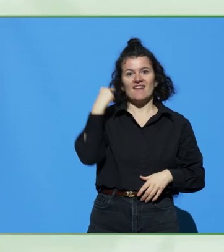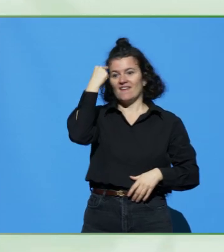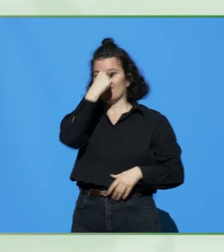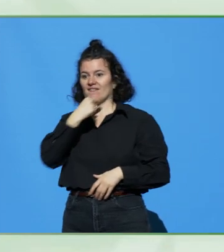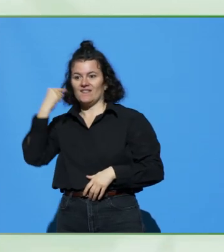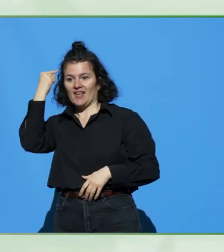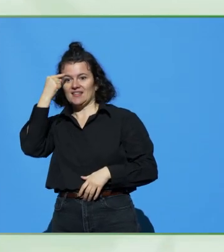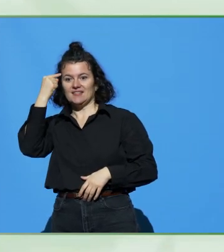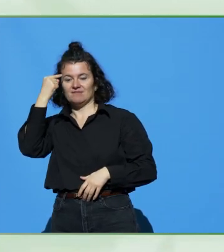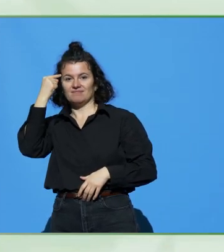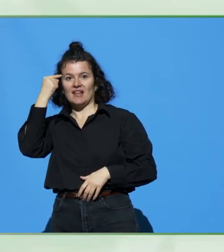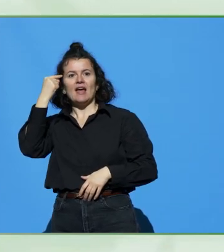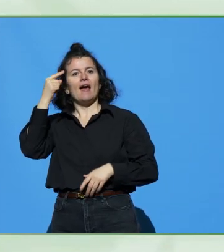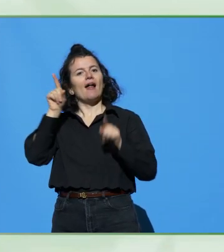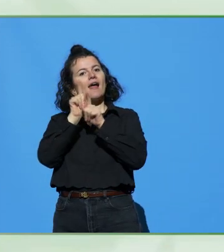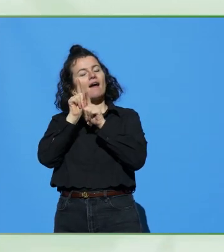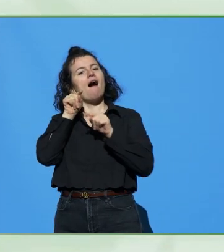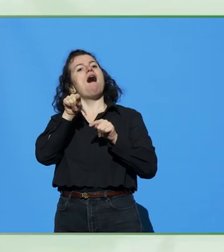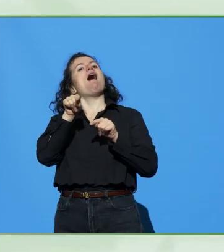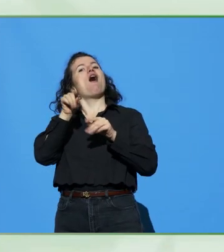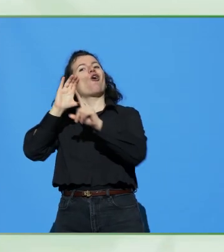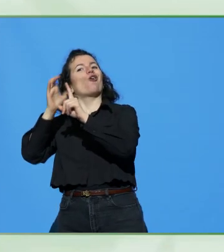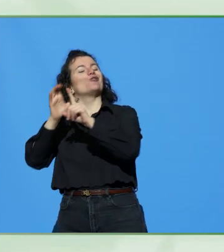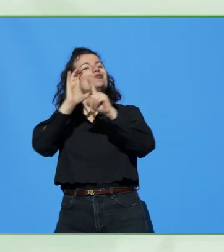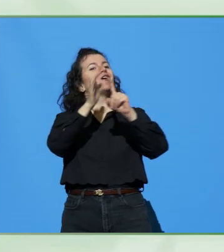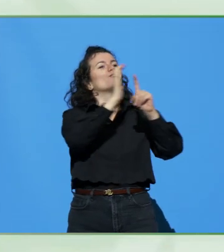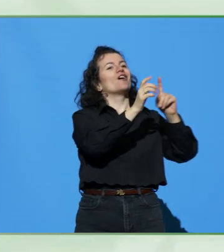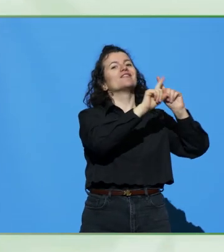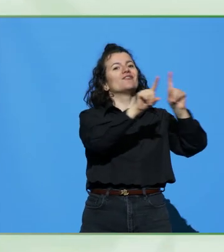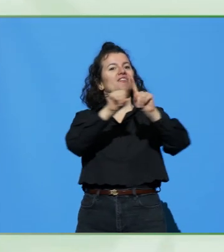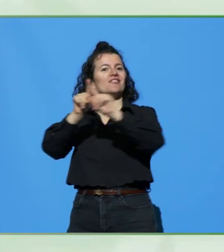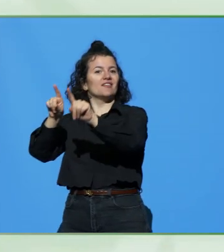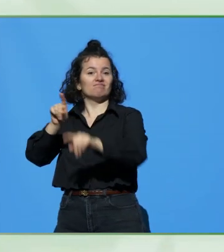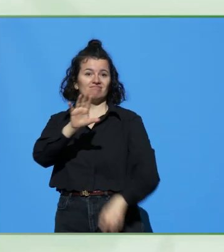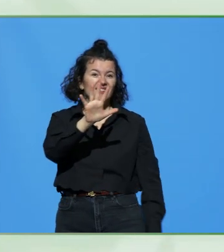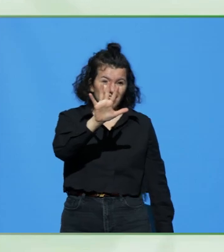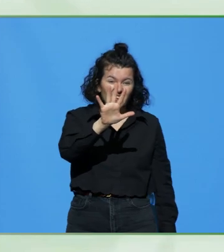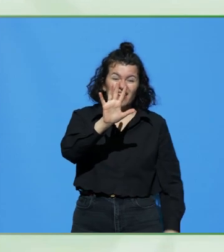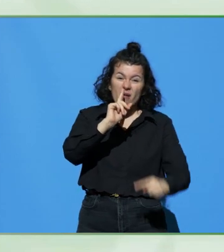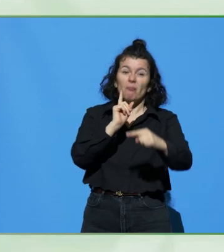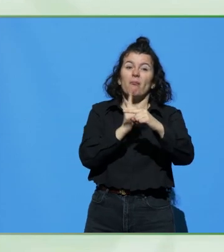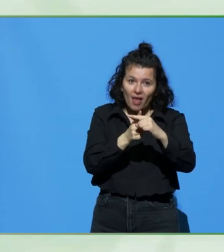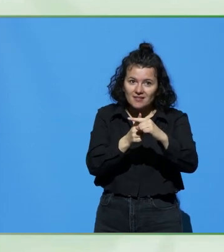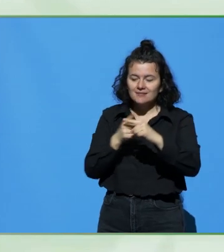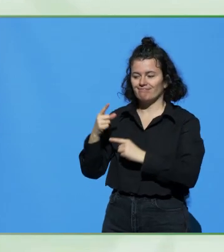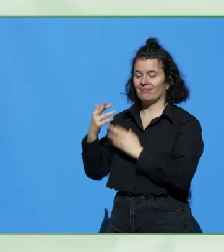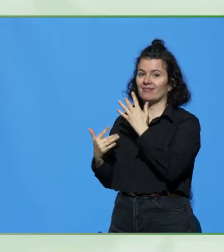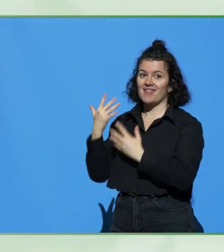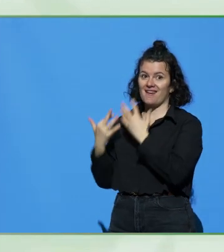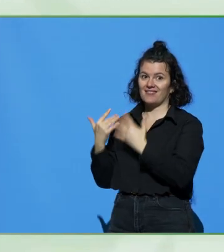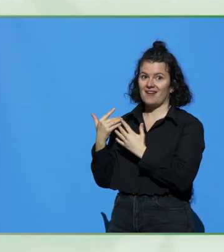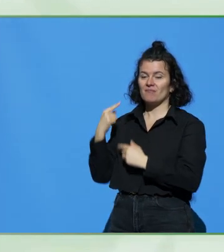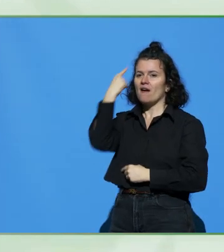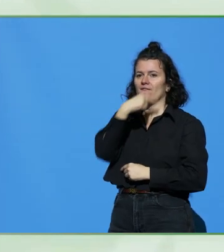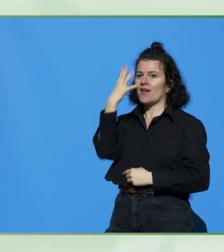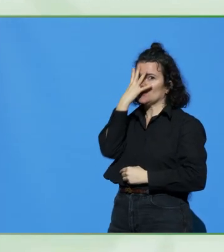They're now data. So facial recognition now unlocks our phones. It gives us access to